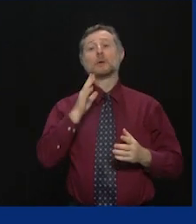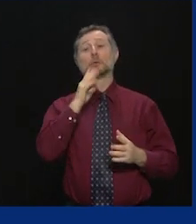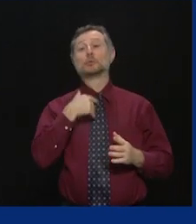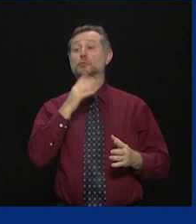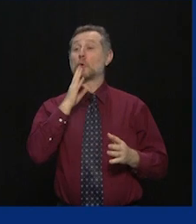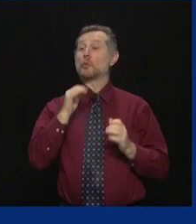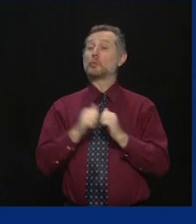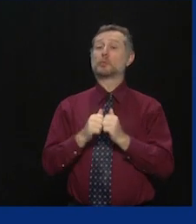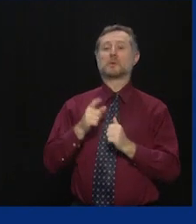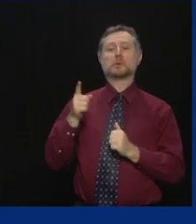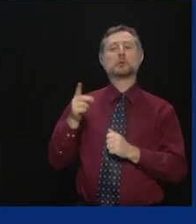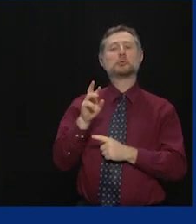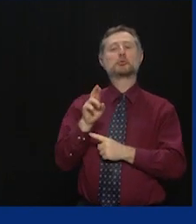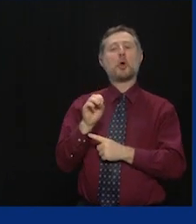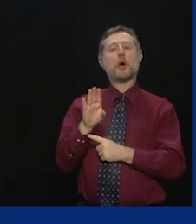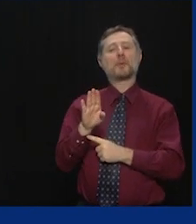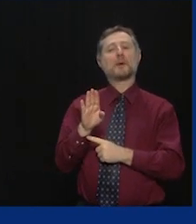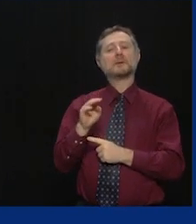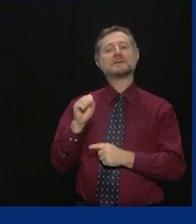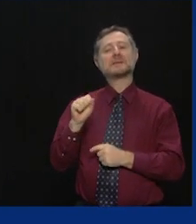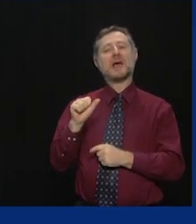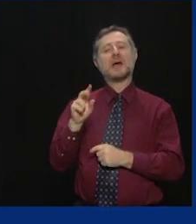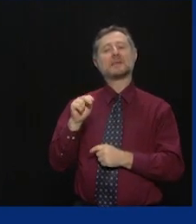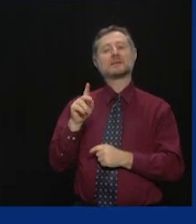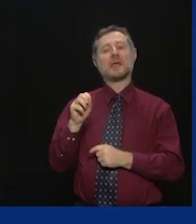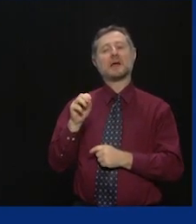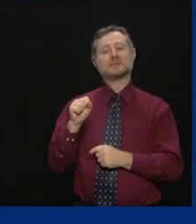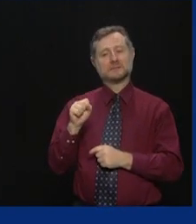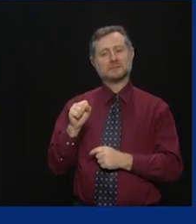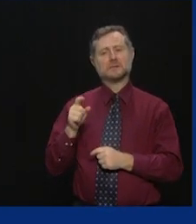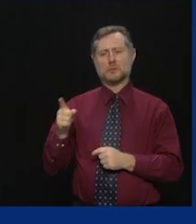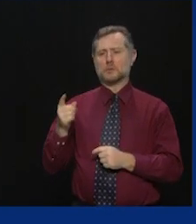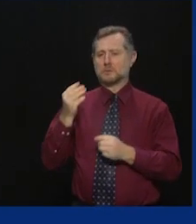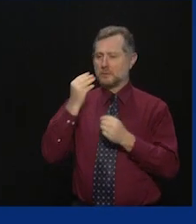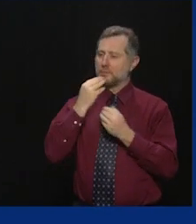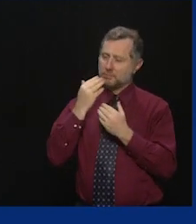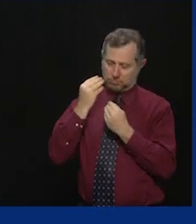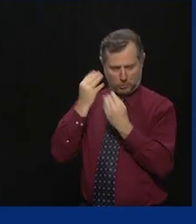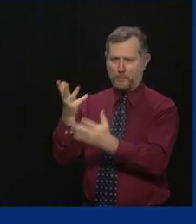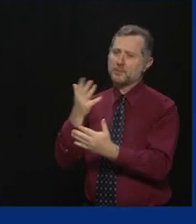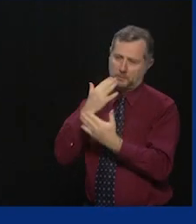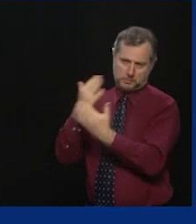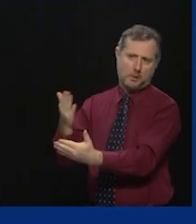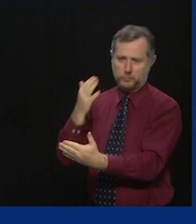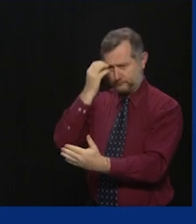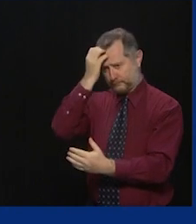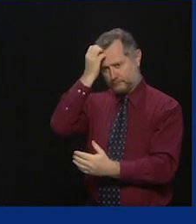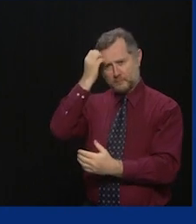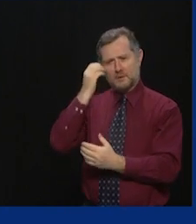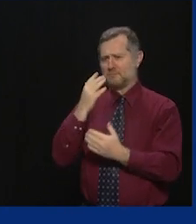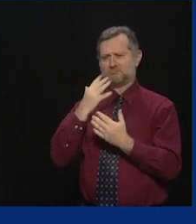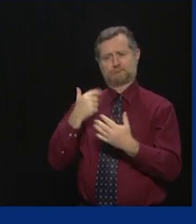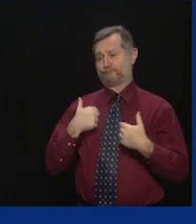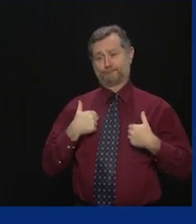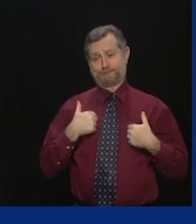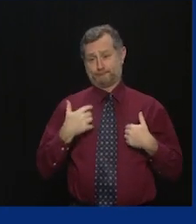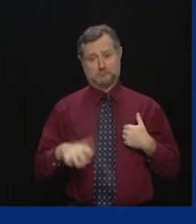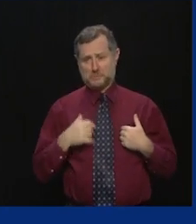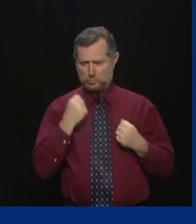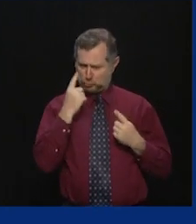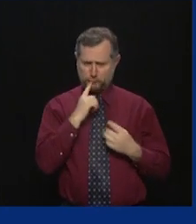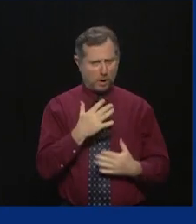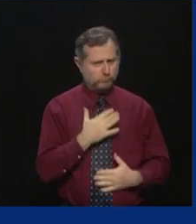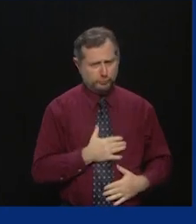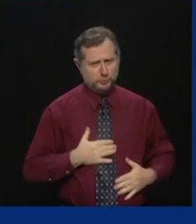that have worked hard to make this happen, just to thank them. And that's what I do in the state of New York. I never take for granted any business that's